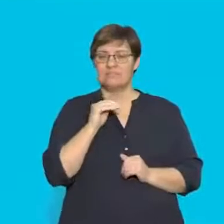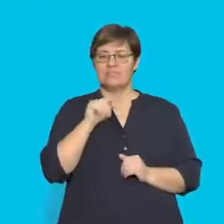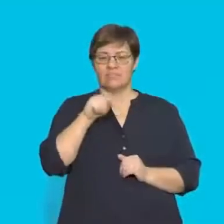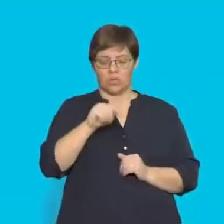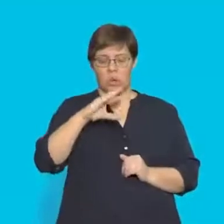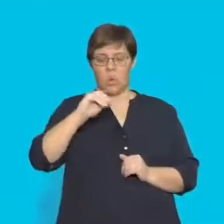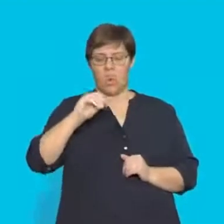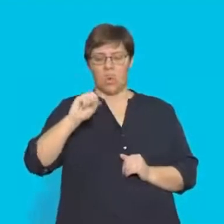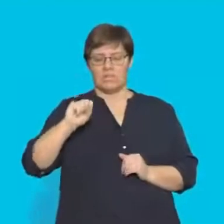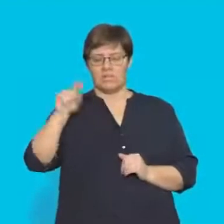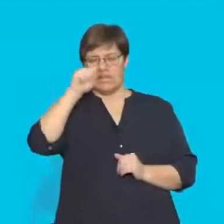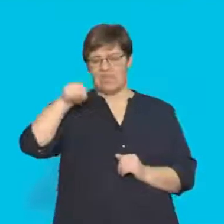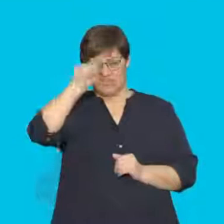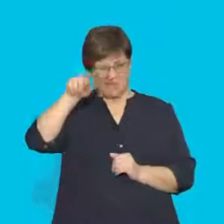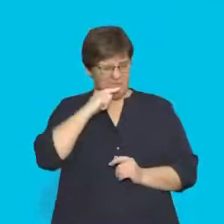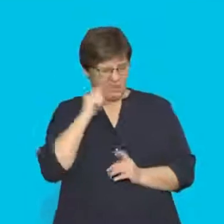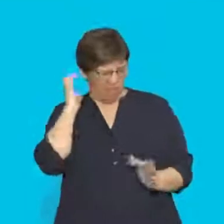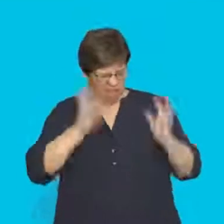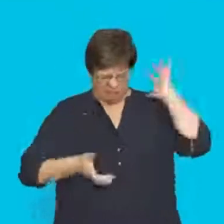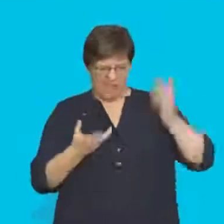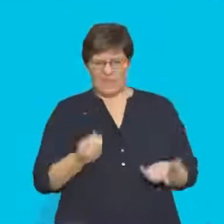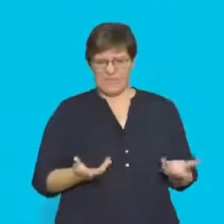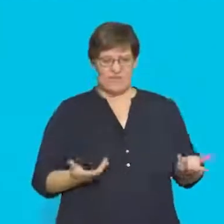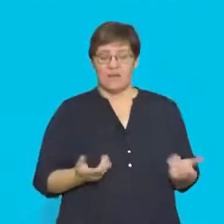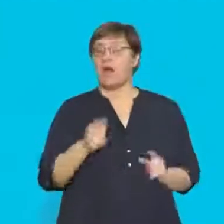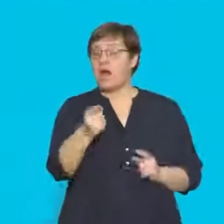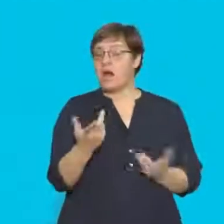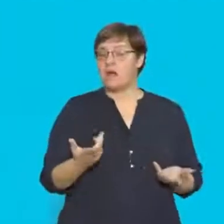some confusion. If